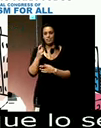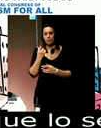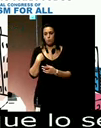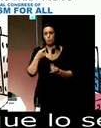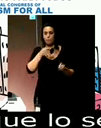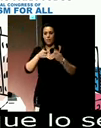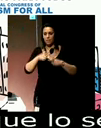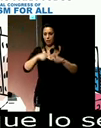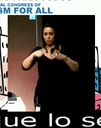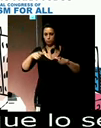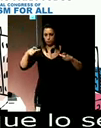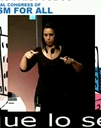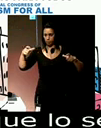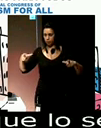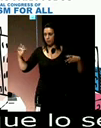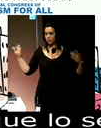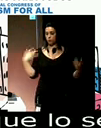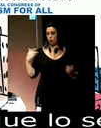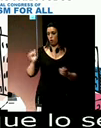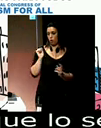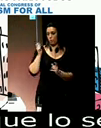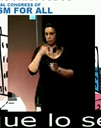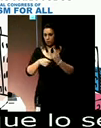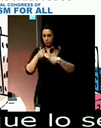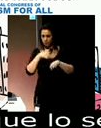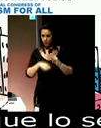we need to make the market wider.